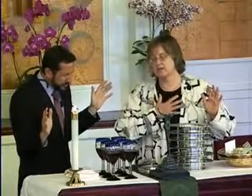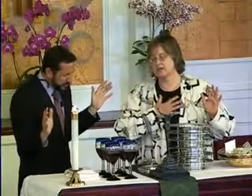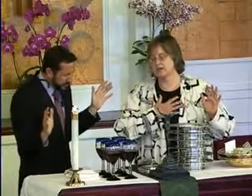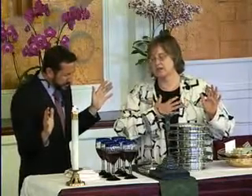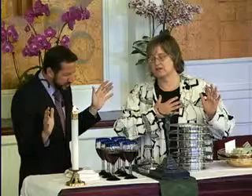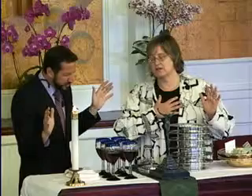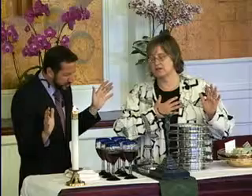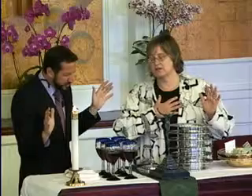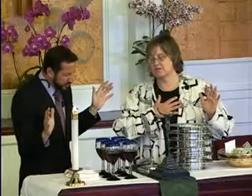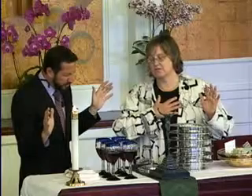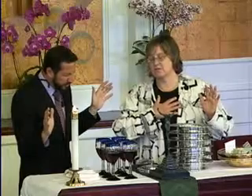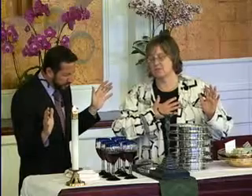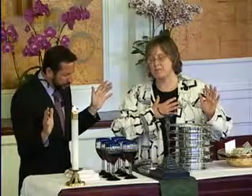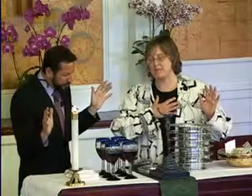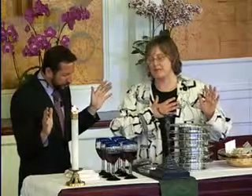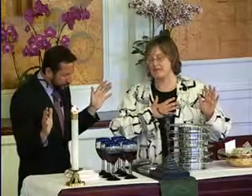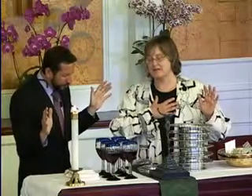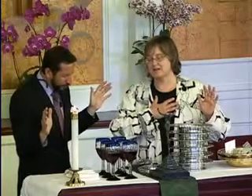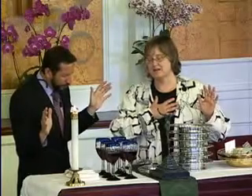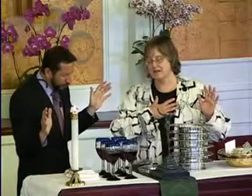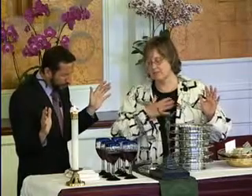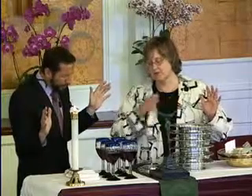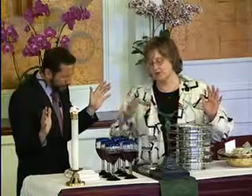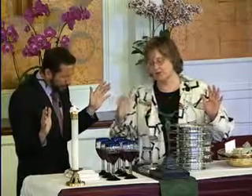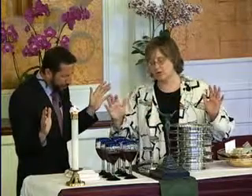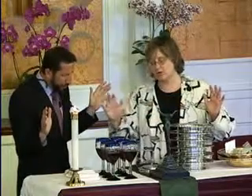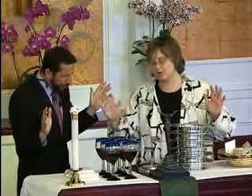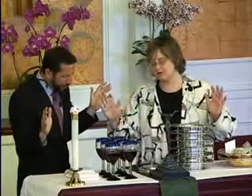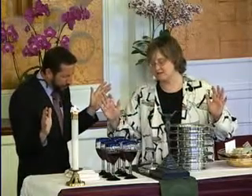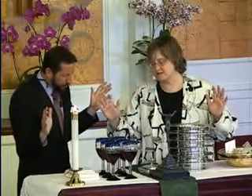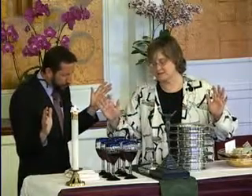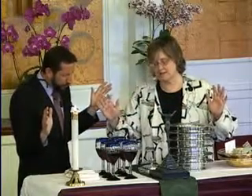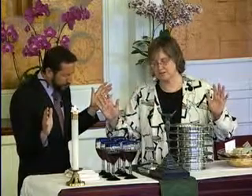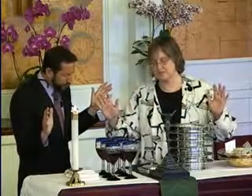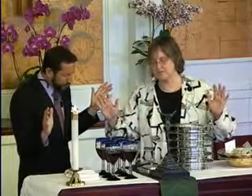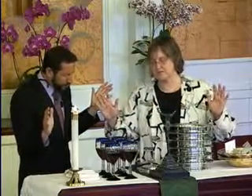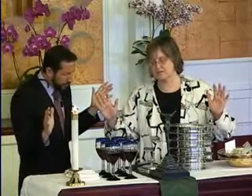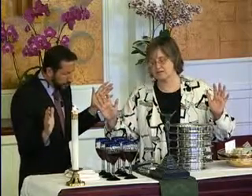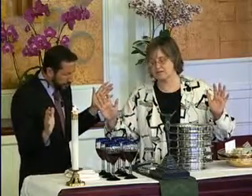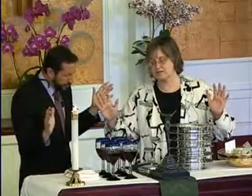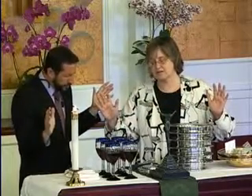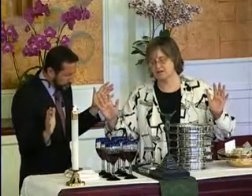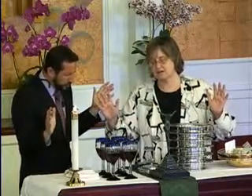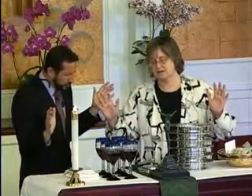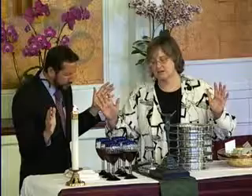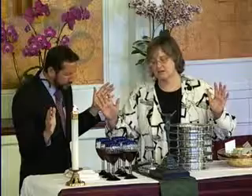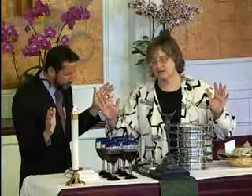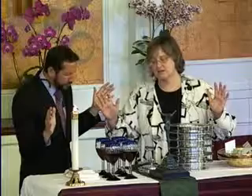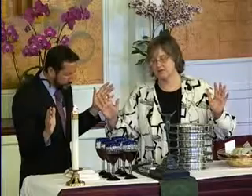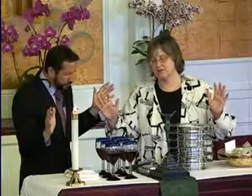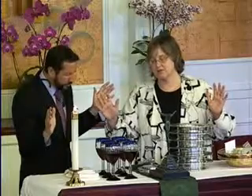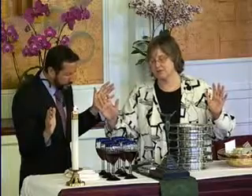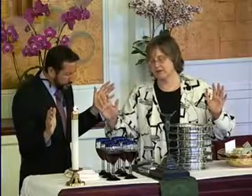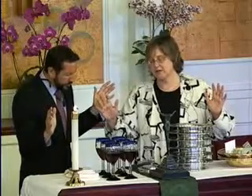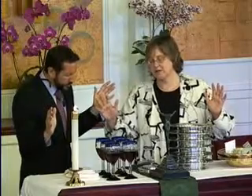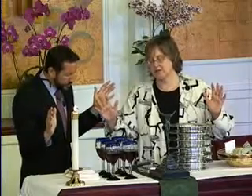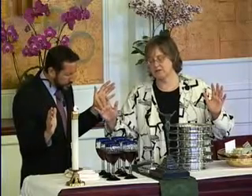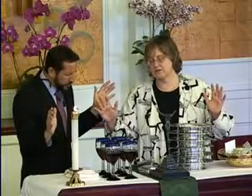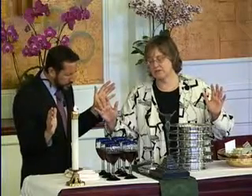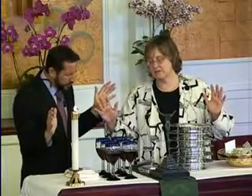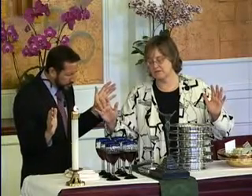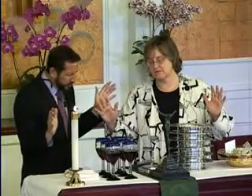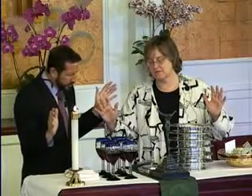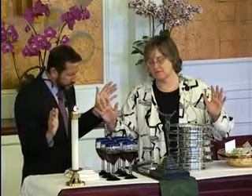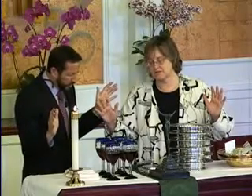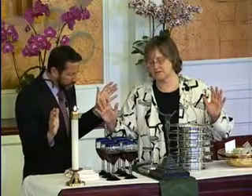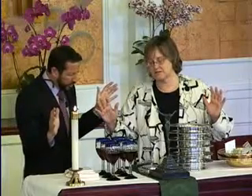we remember and claim our holiness and sacredness, and be fed by this meal